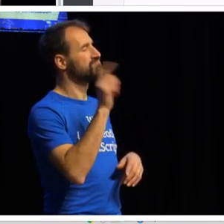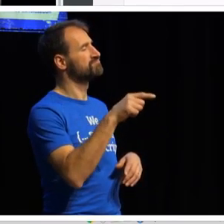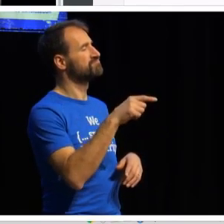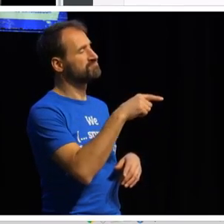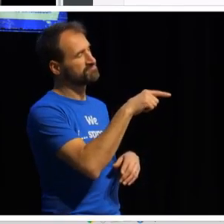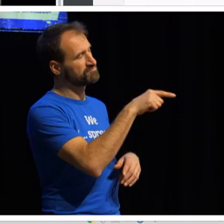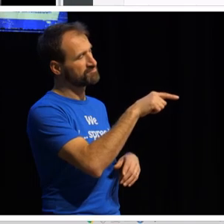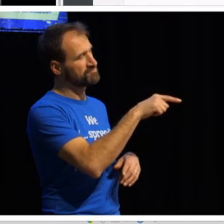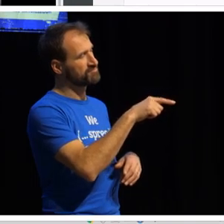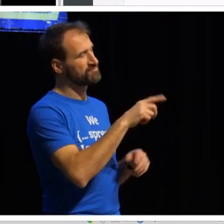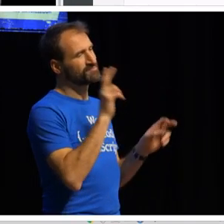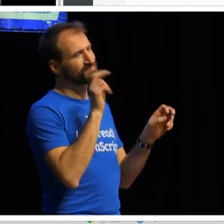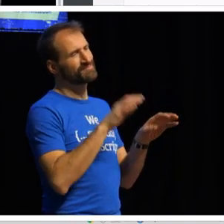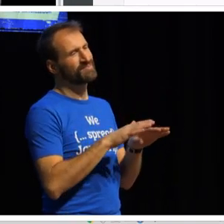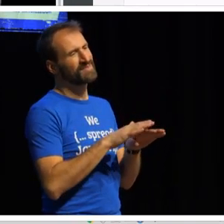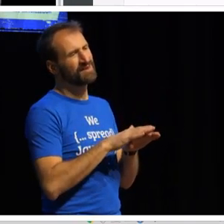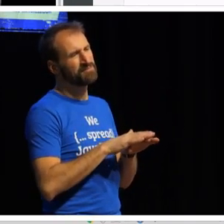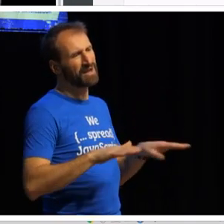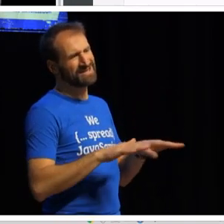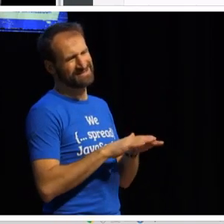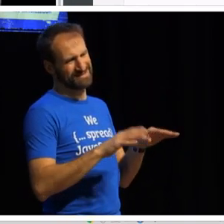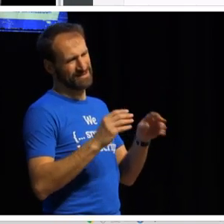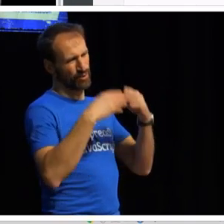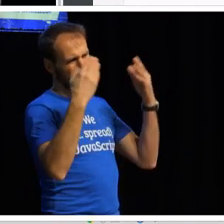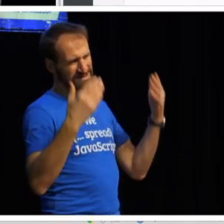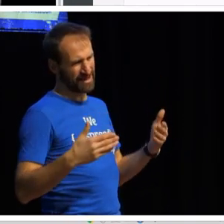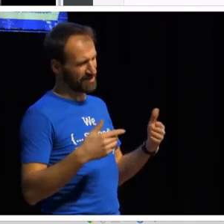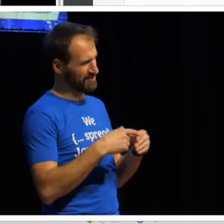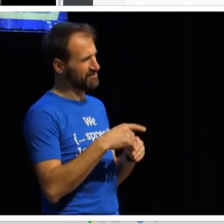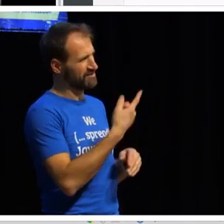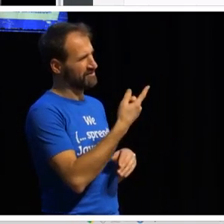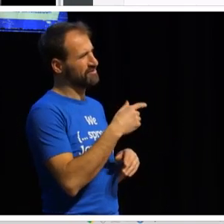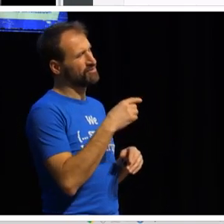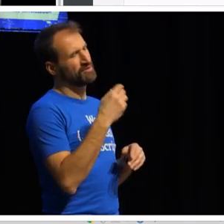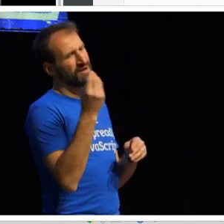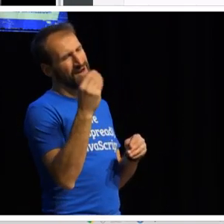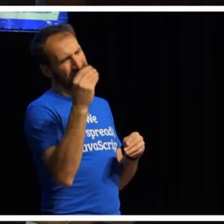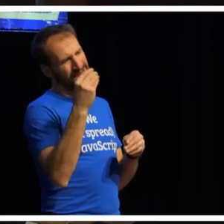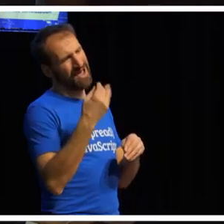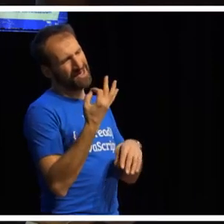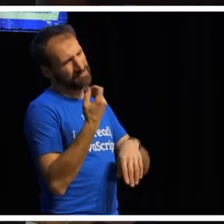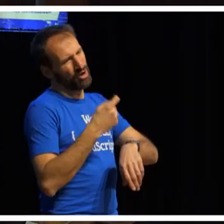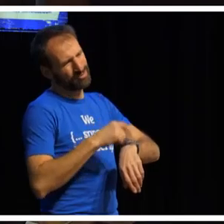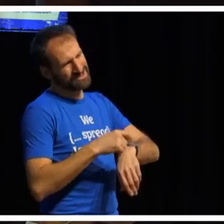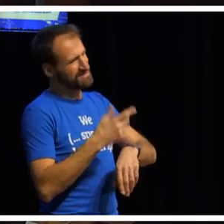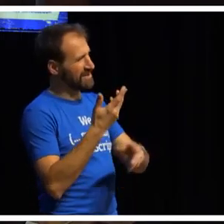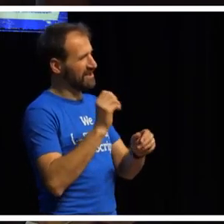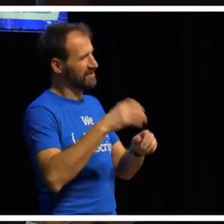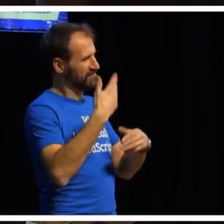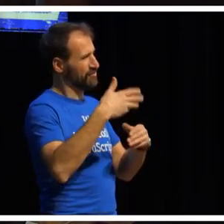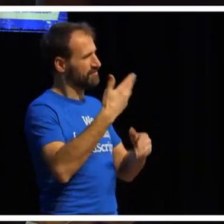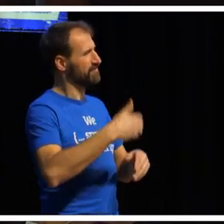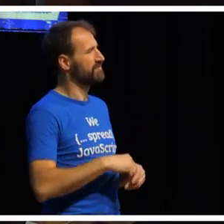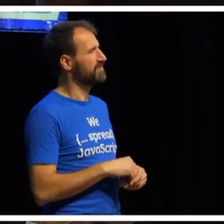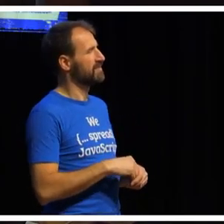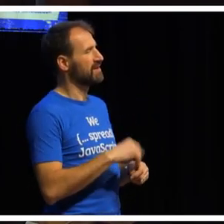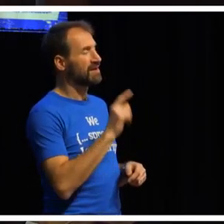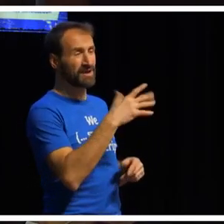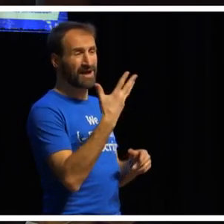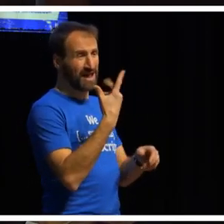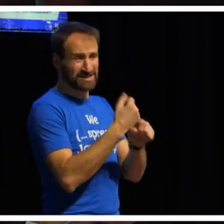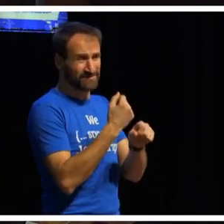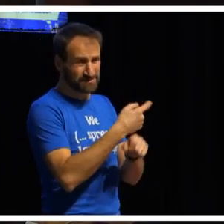this is just a really basic website. I'll just flash up the code in a few seconds. But all it does is it should send a